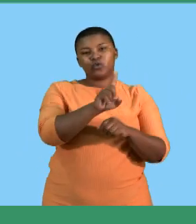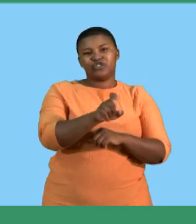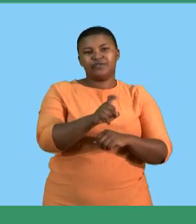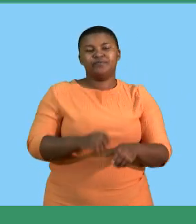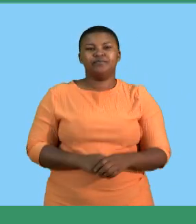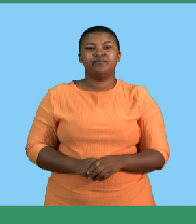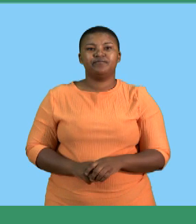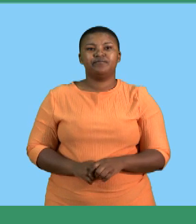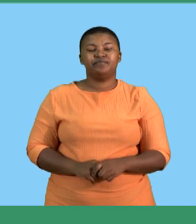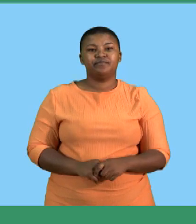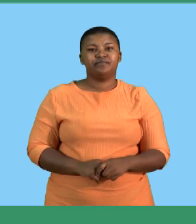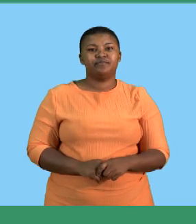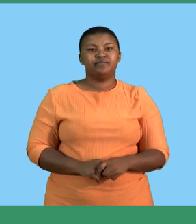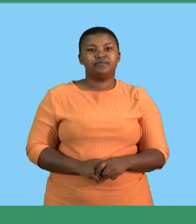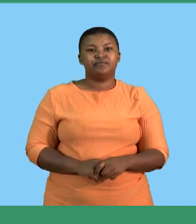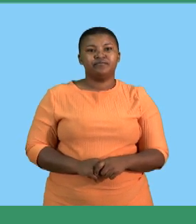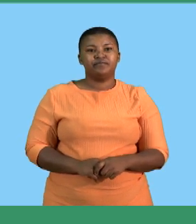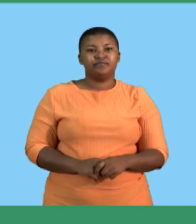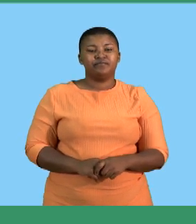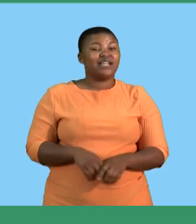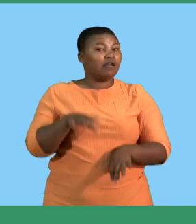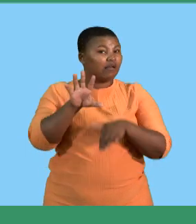asks then, describe